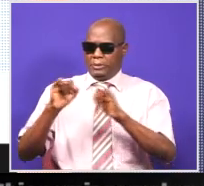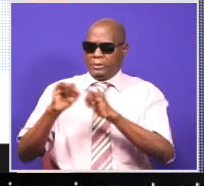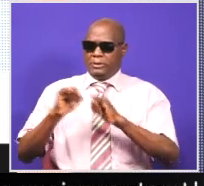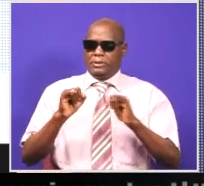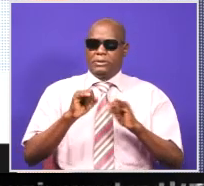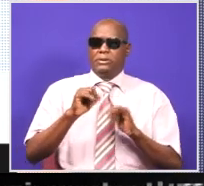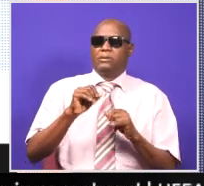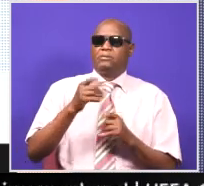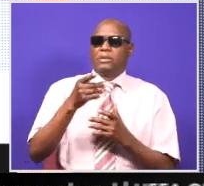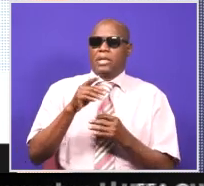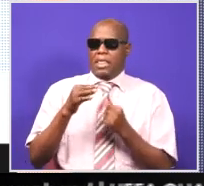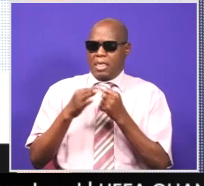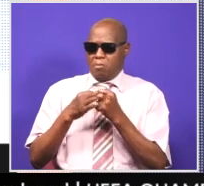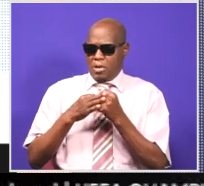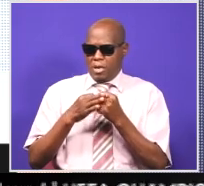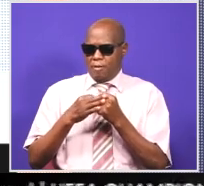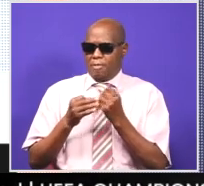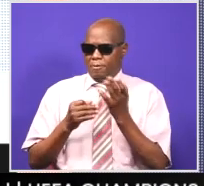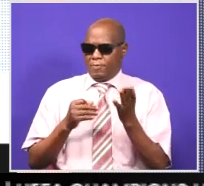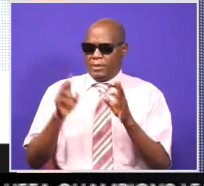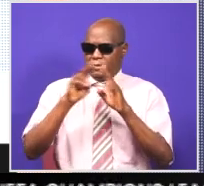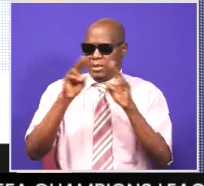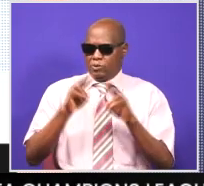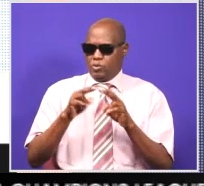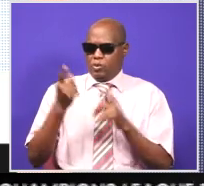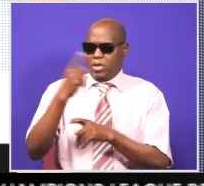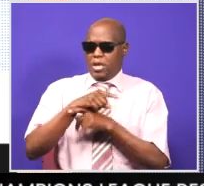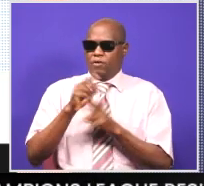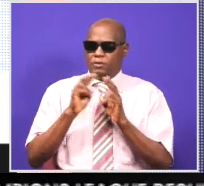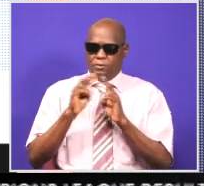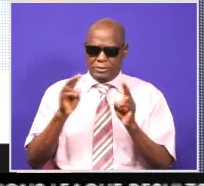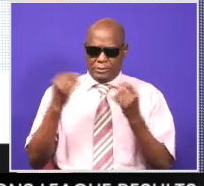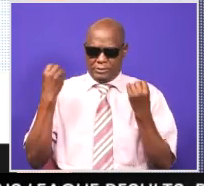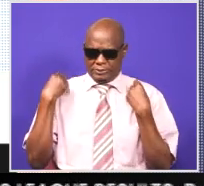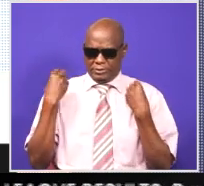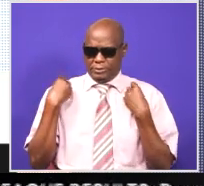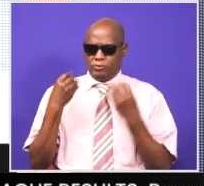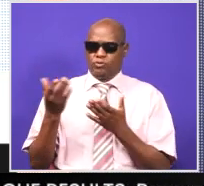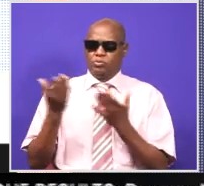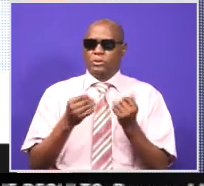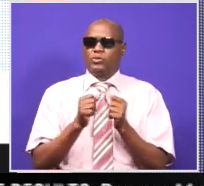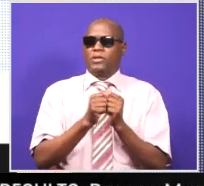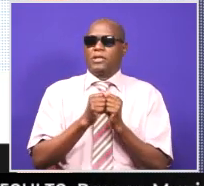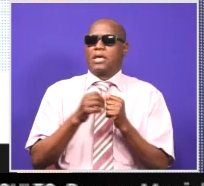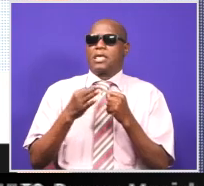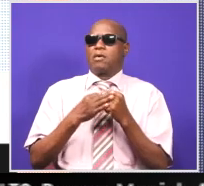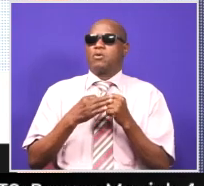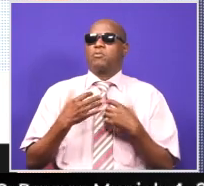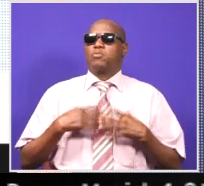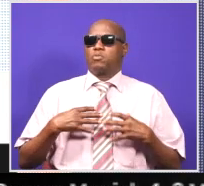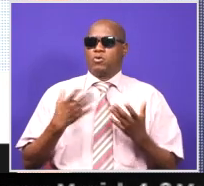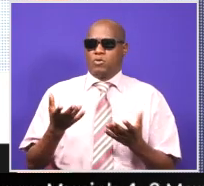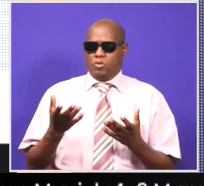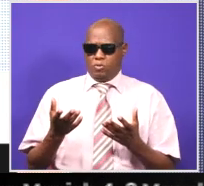Ward in Kibra so as to commemorate the International Day of Peace. The purpose of the exercise was to bring together Kibra residents to clear out